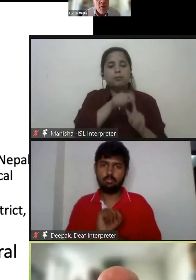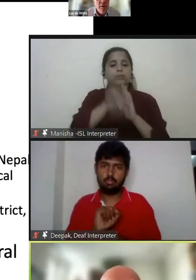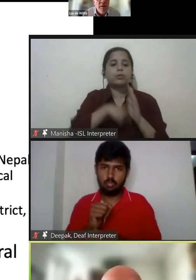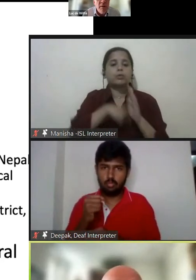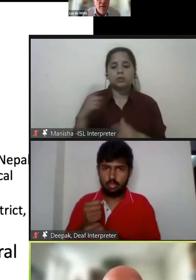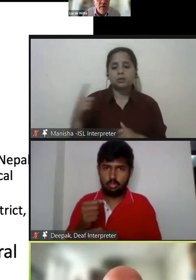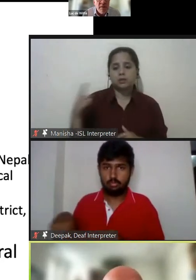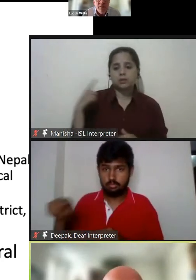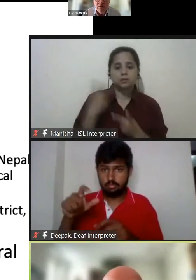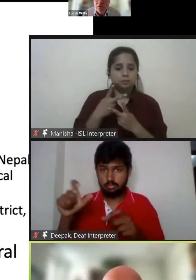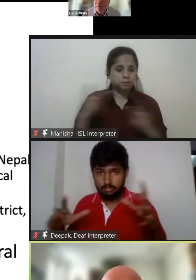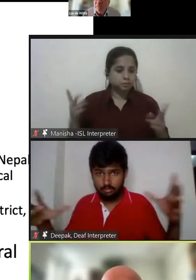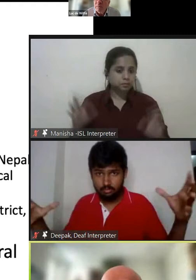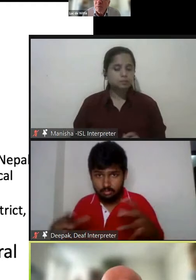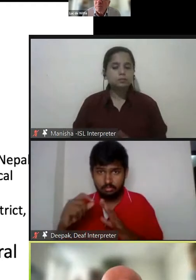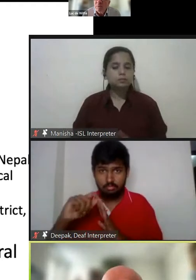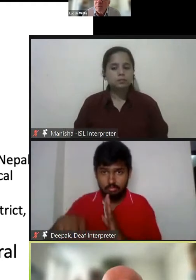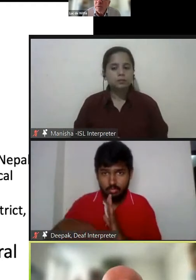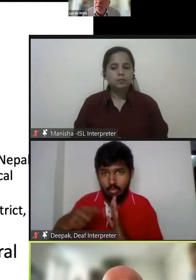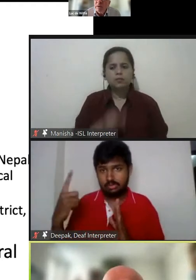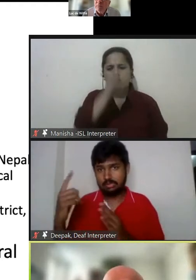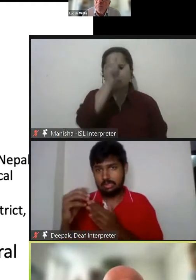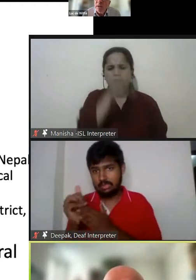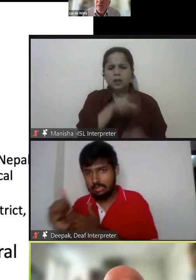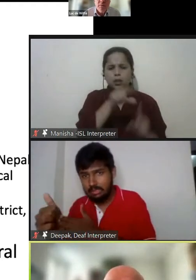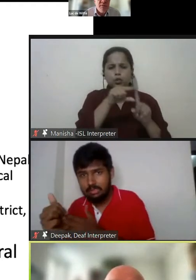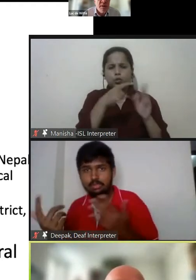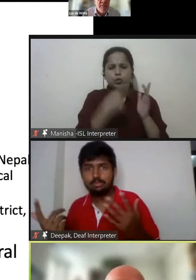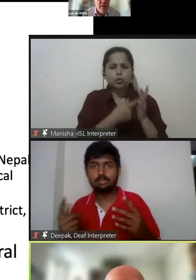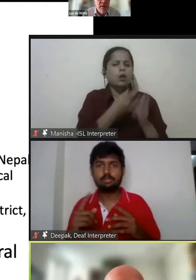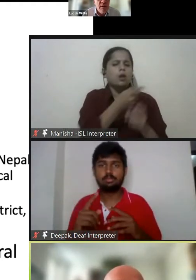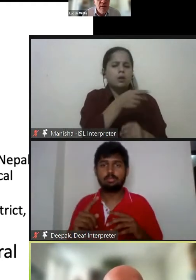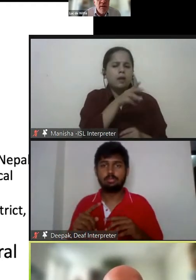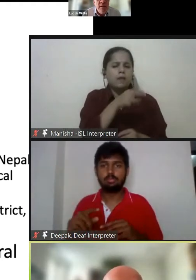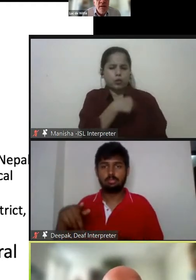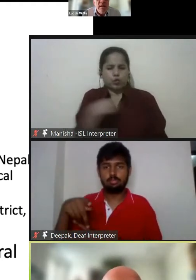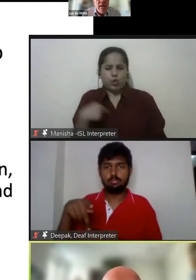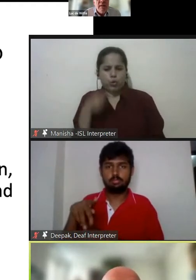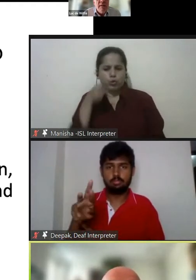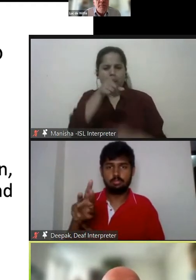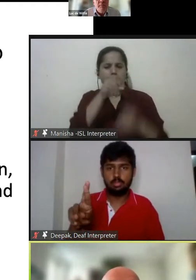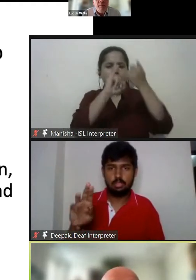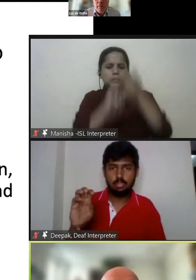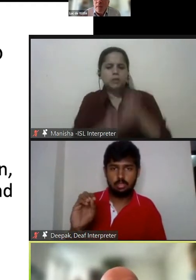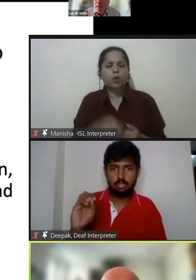Gift Norman, a doctor from a hospital in Bangalore, South India.